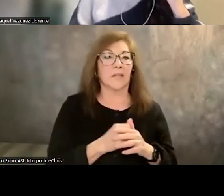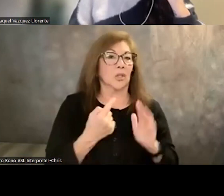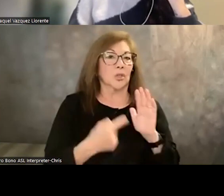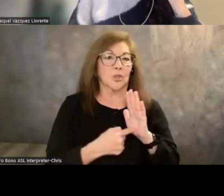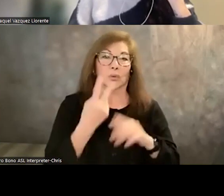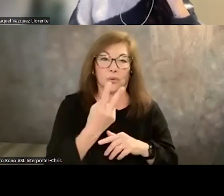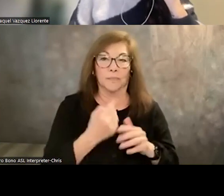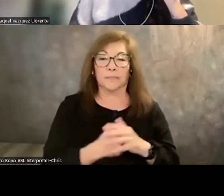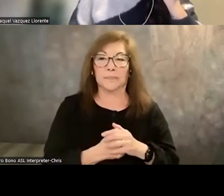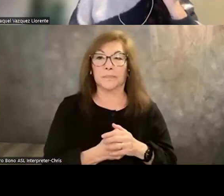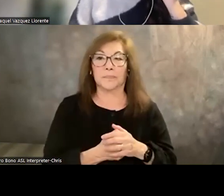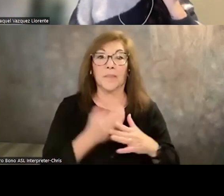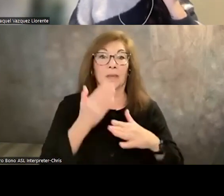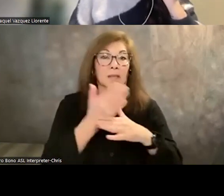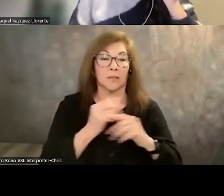Okay, I'm gonna share my screen.